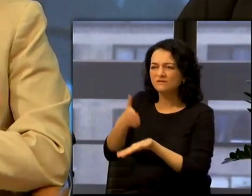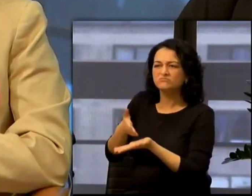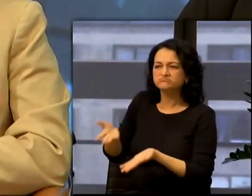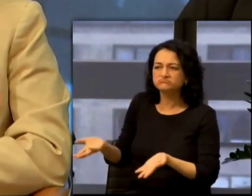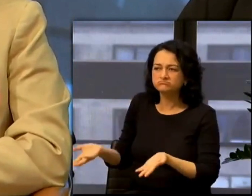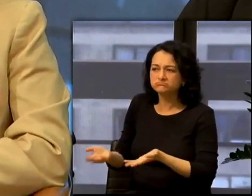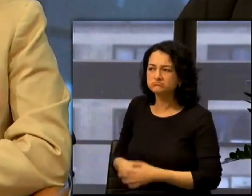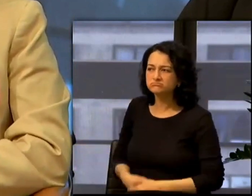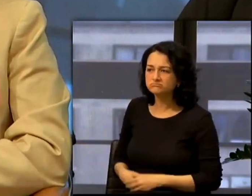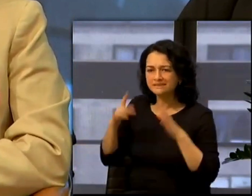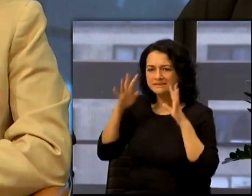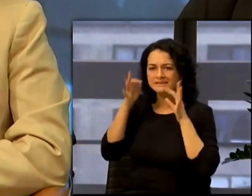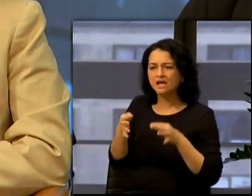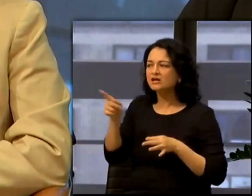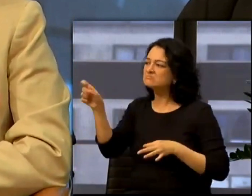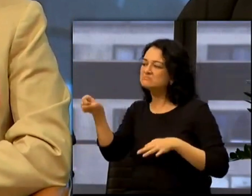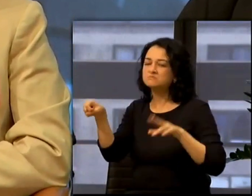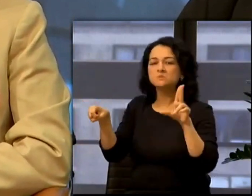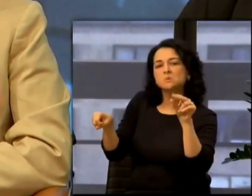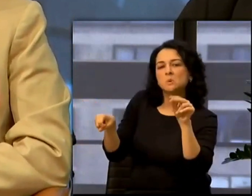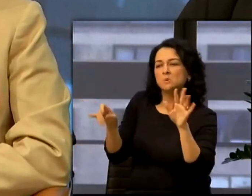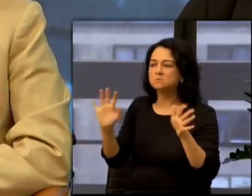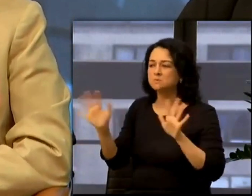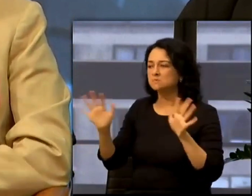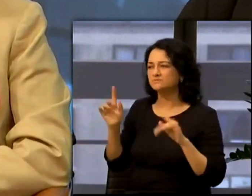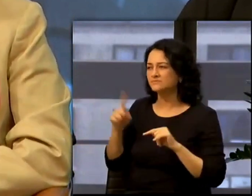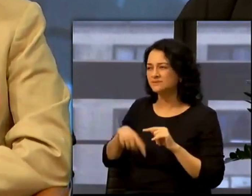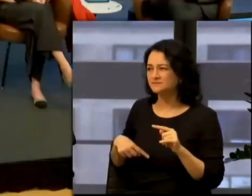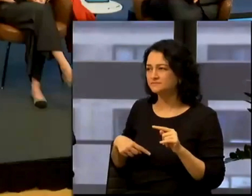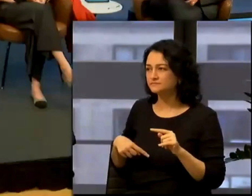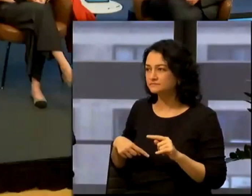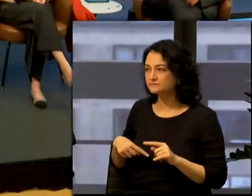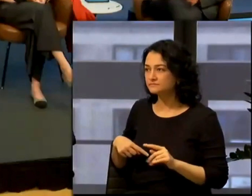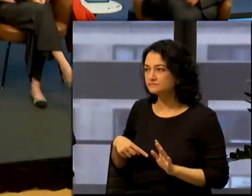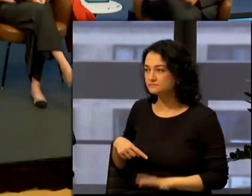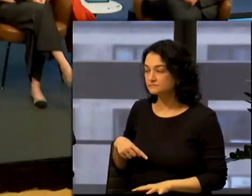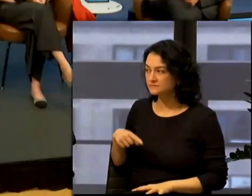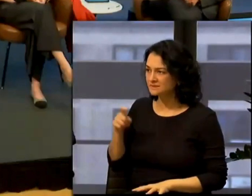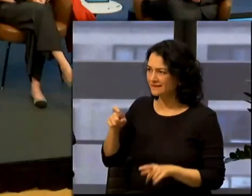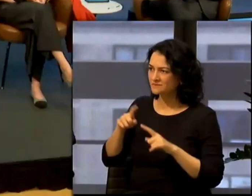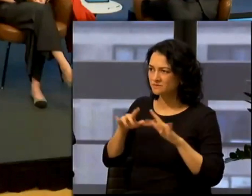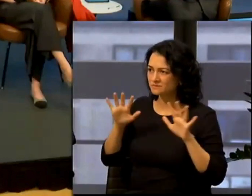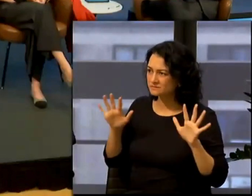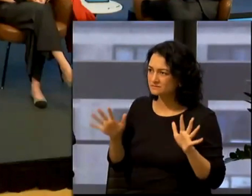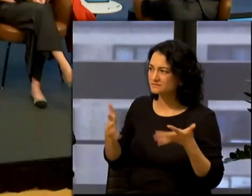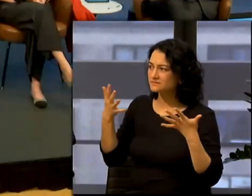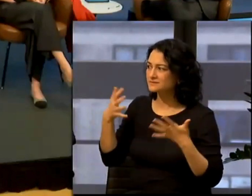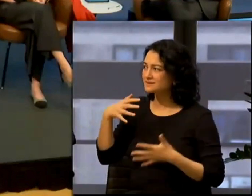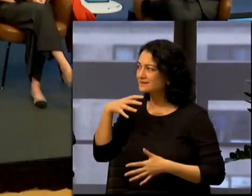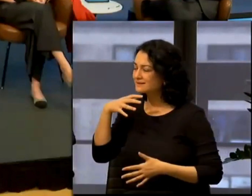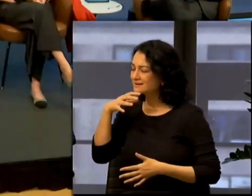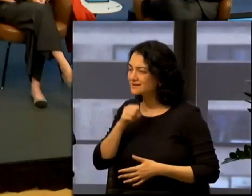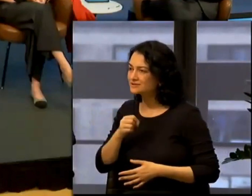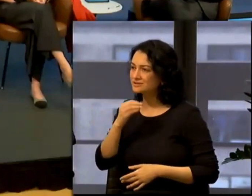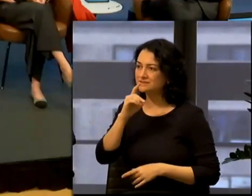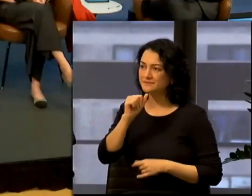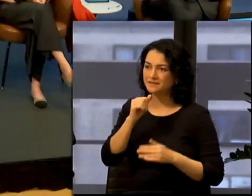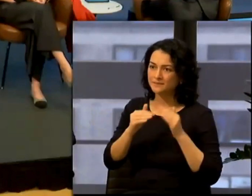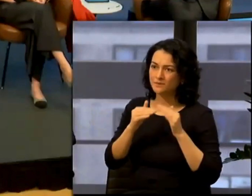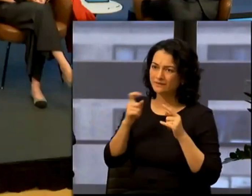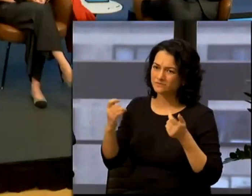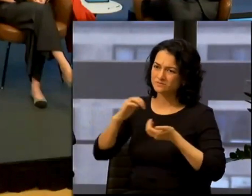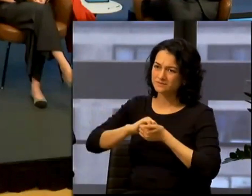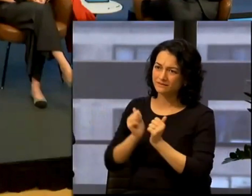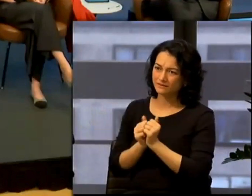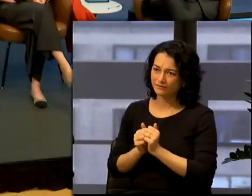advocate for the aging and disability communities. Thank you for that, Galila. We've got 7 minutes left, and